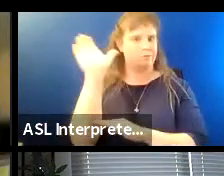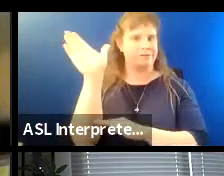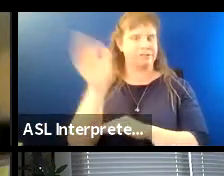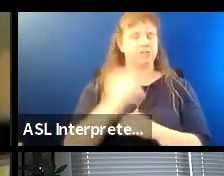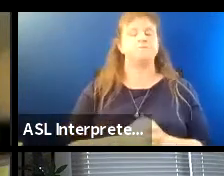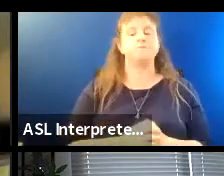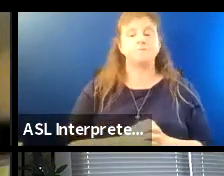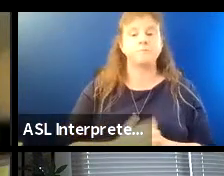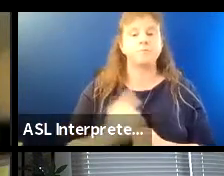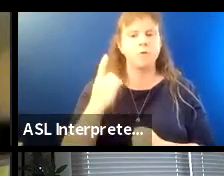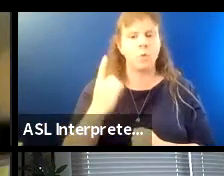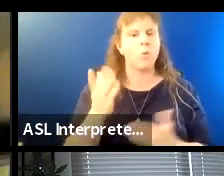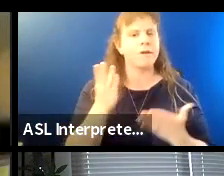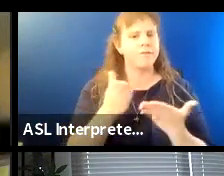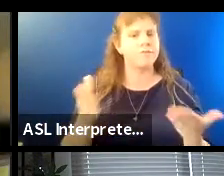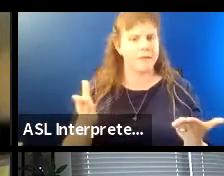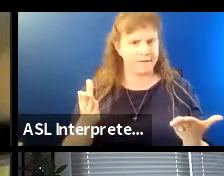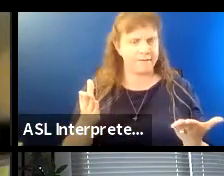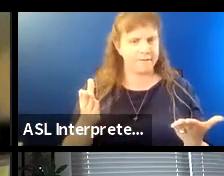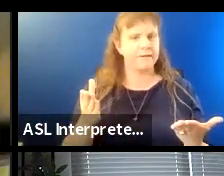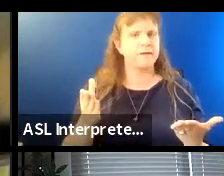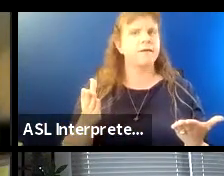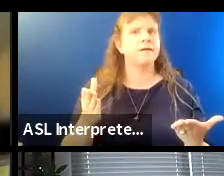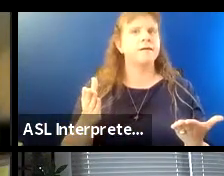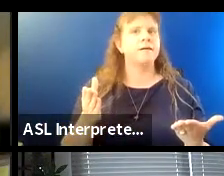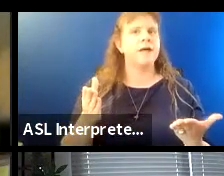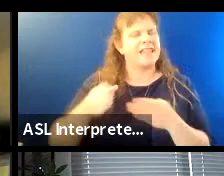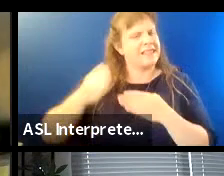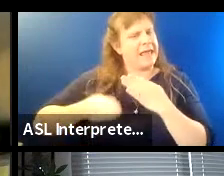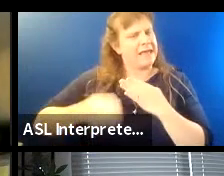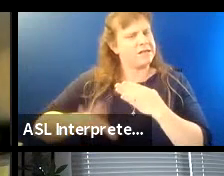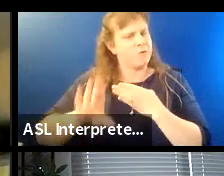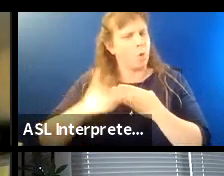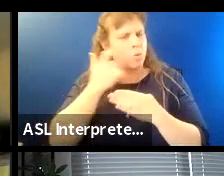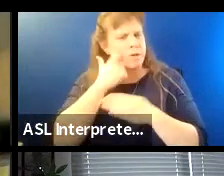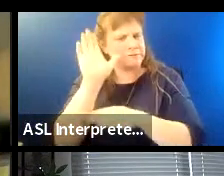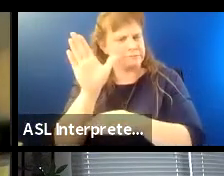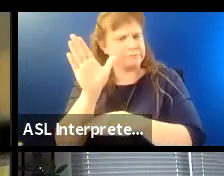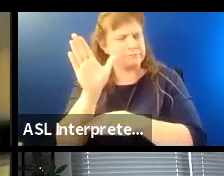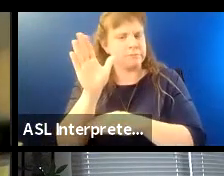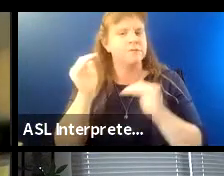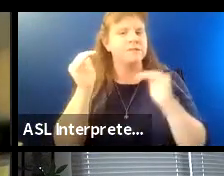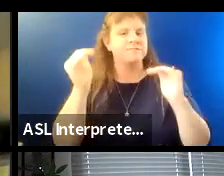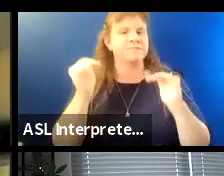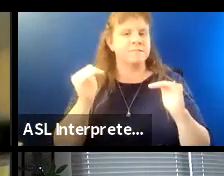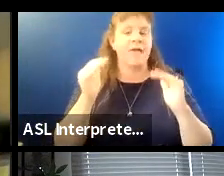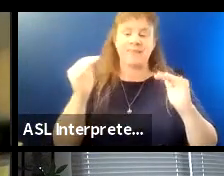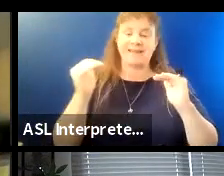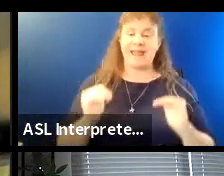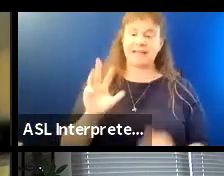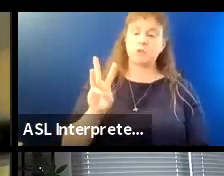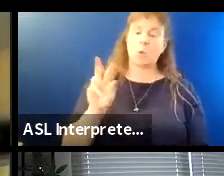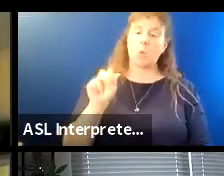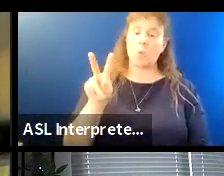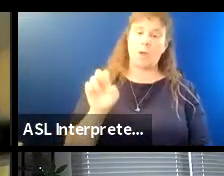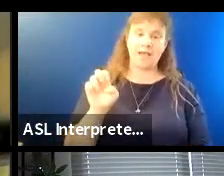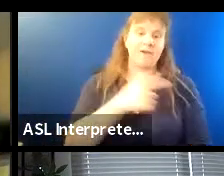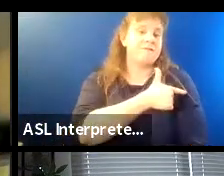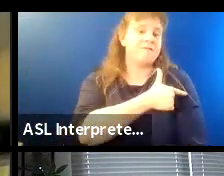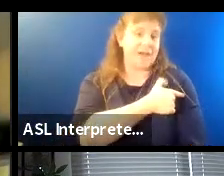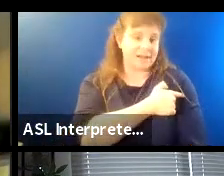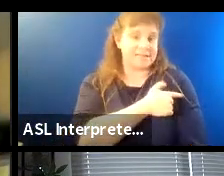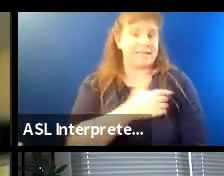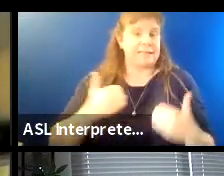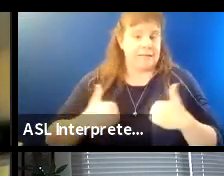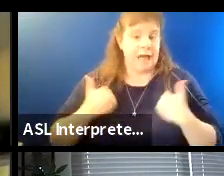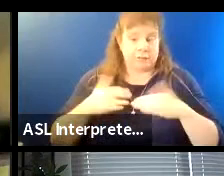one of the things that kind of leveled or rose at the end of your conversation was this next wave of vaccinating our pediatric patients. And